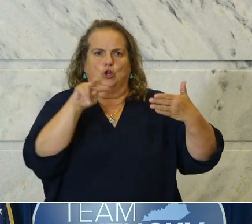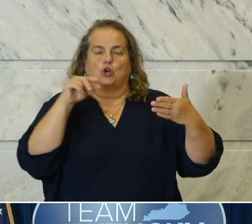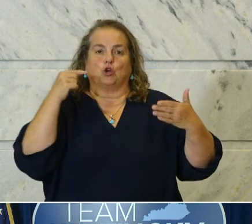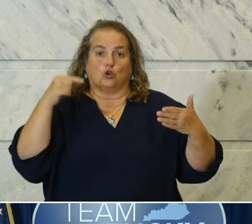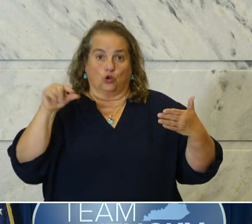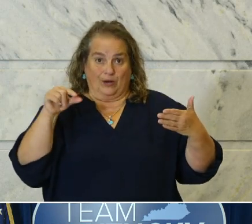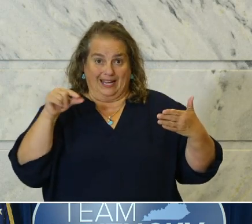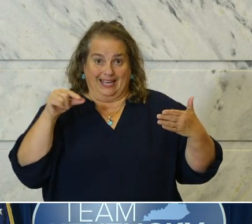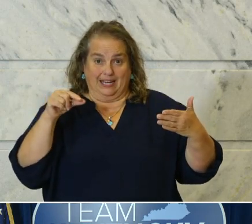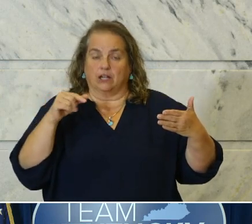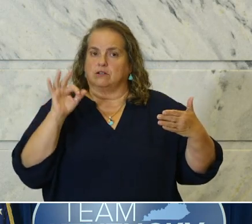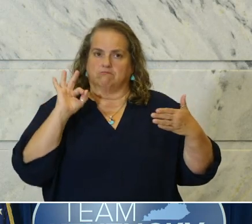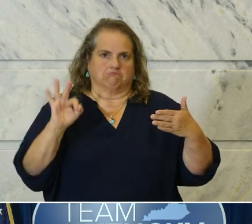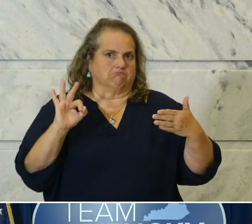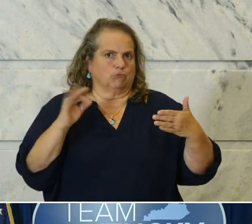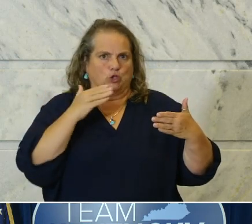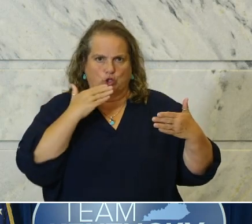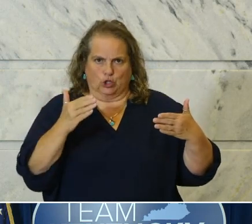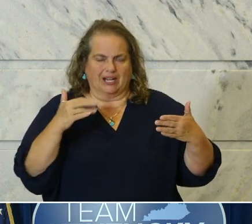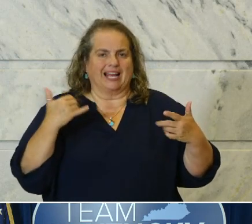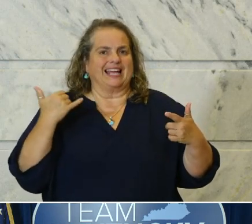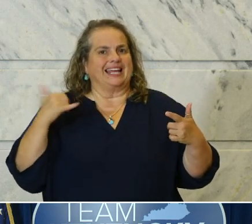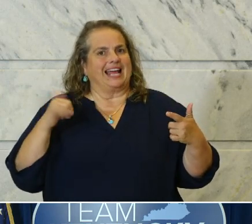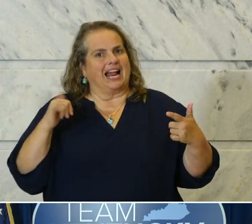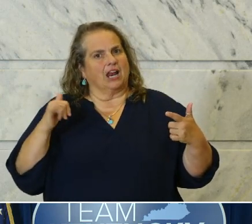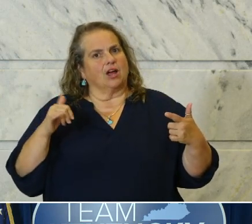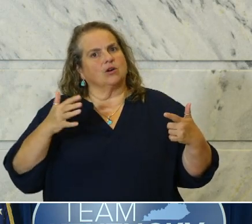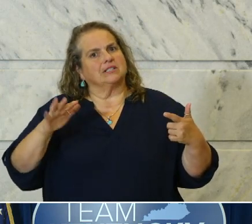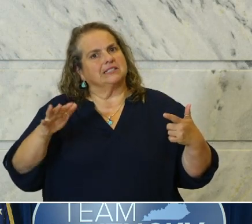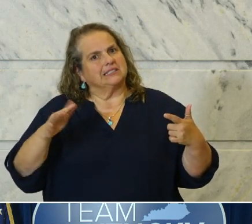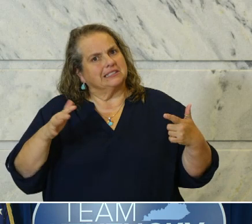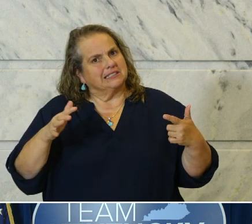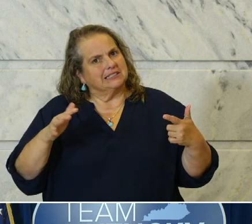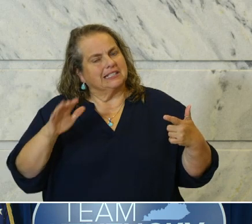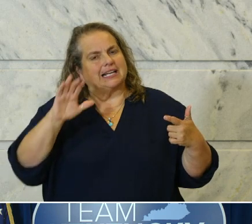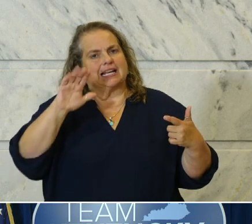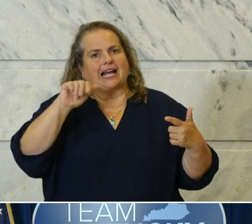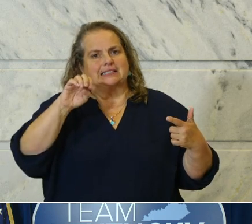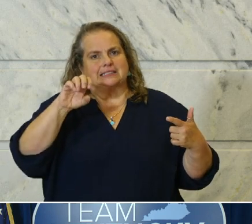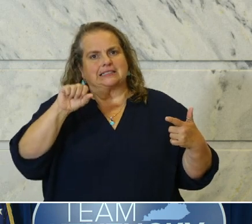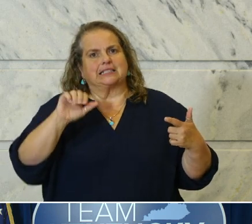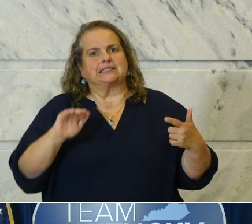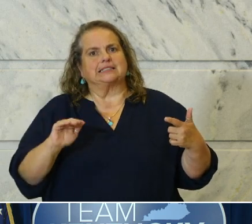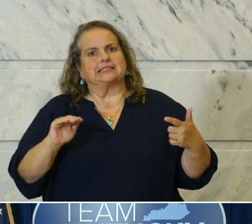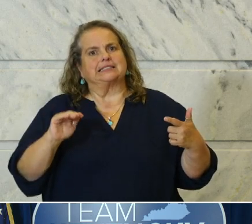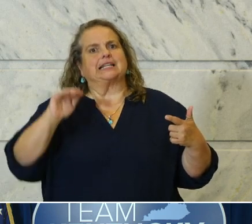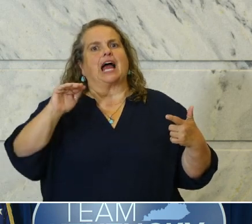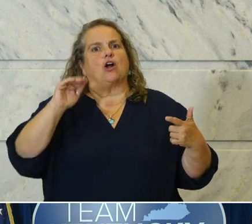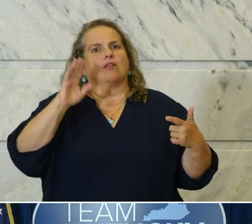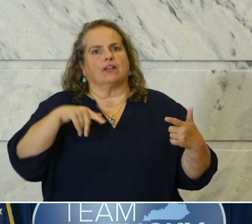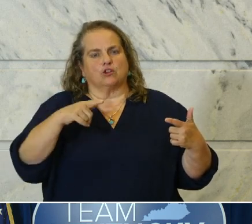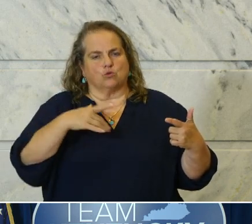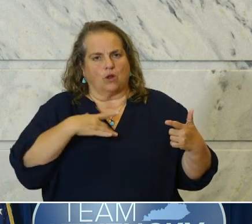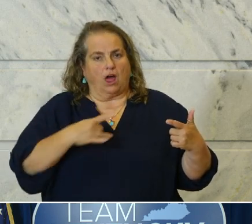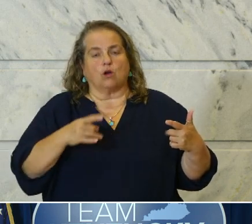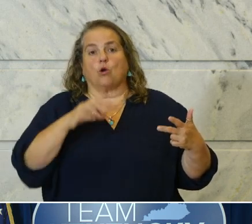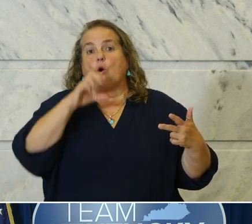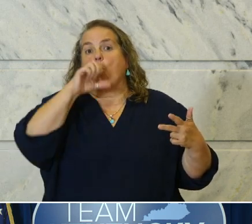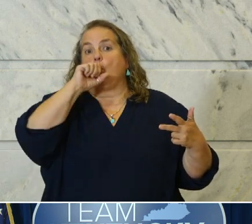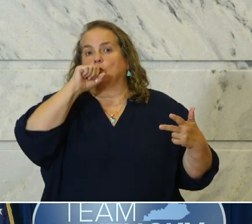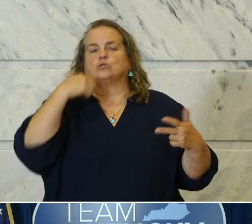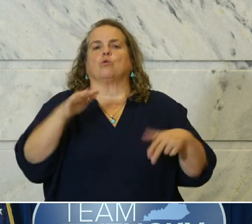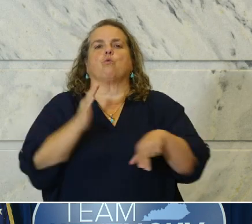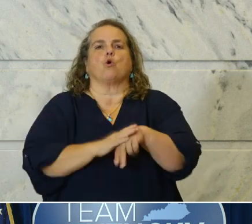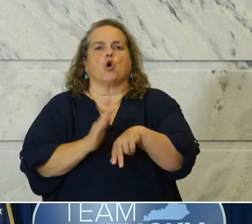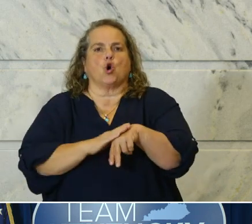which is a really good place, yellow, which says, the cases are are higher than we'd like, to orange, which is a